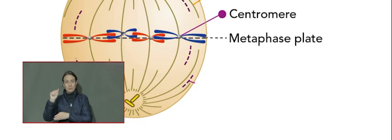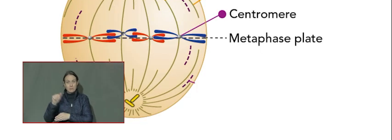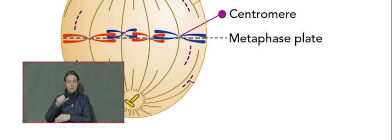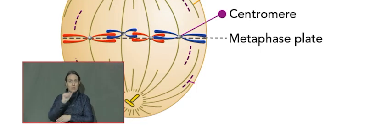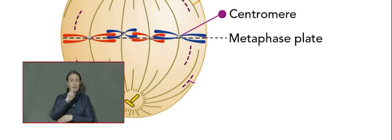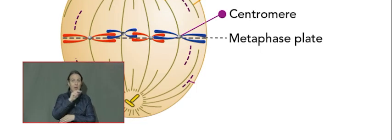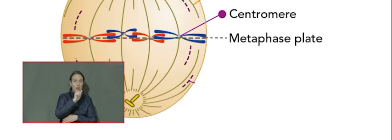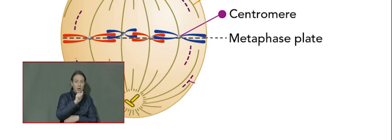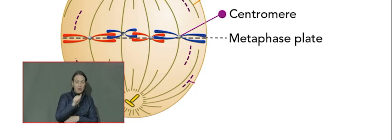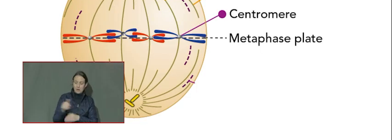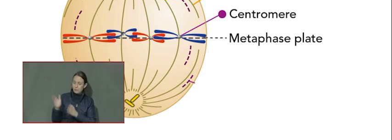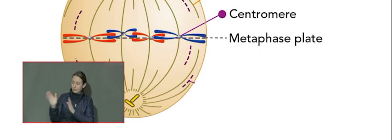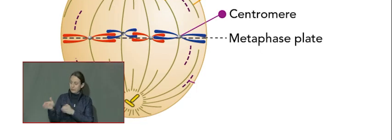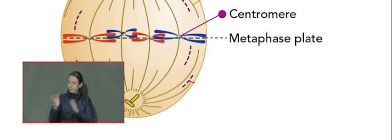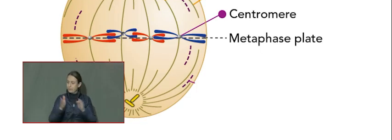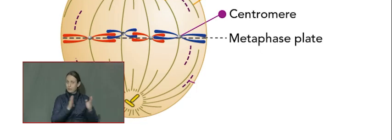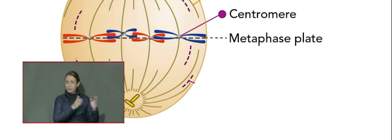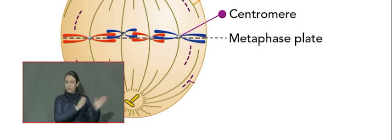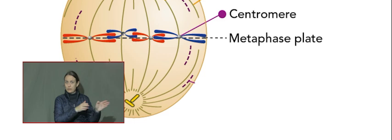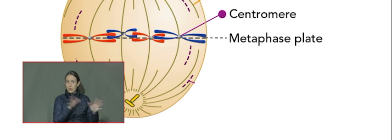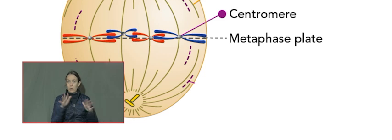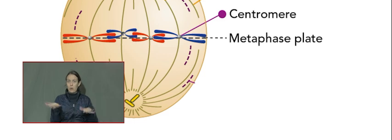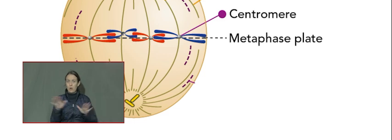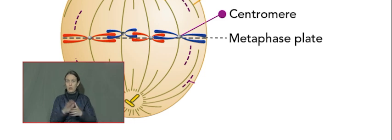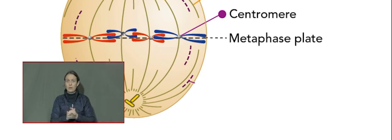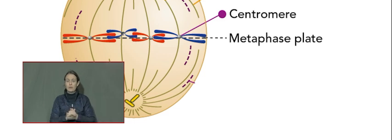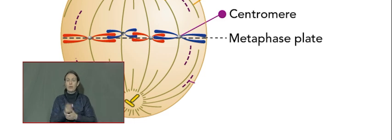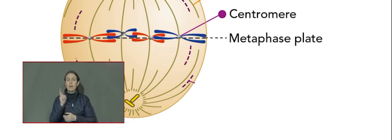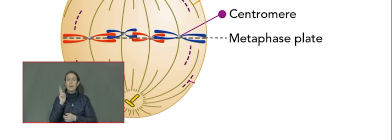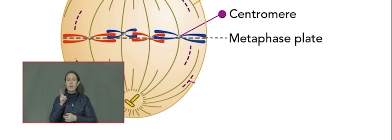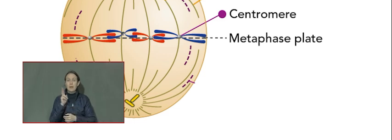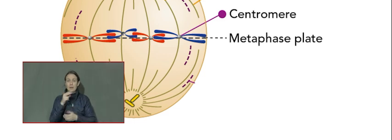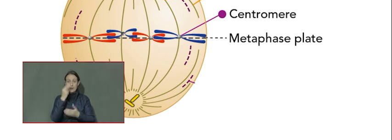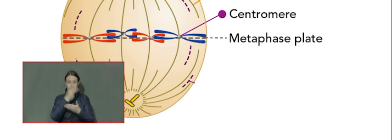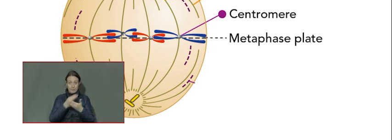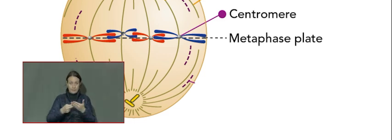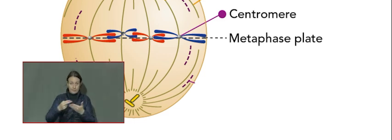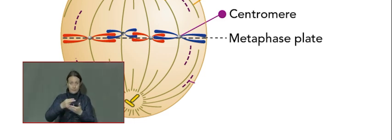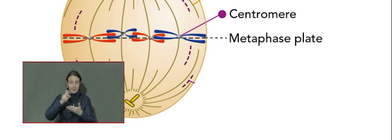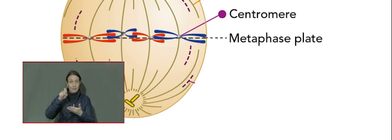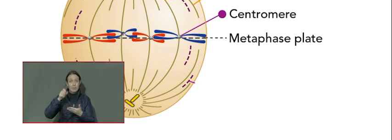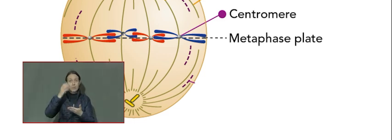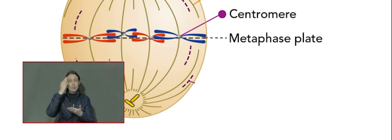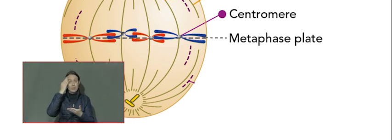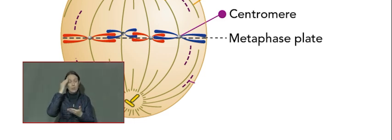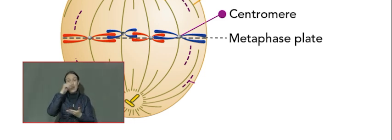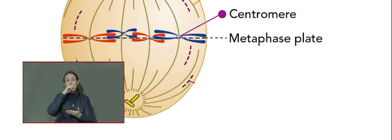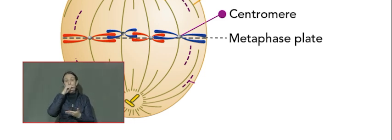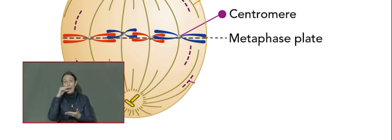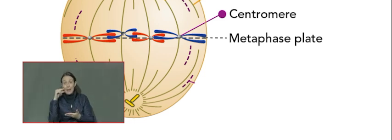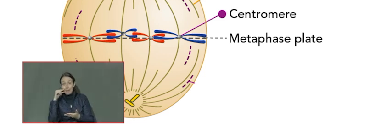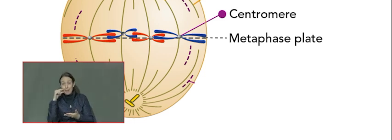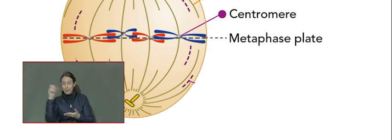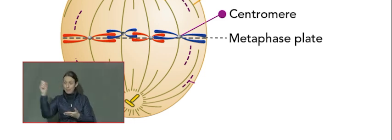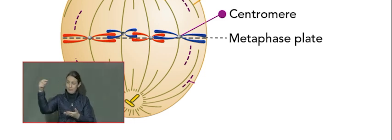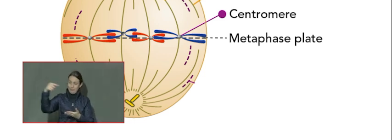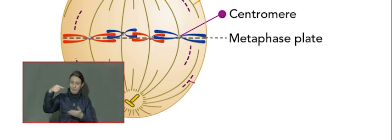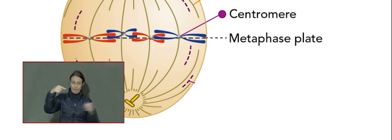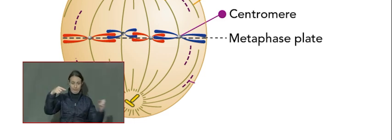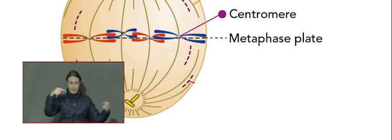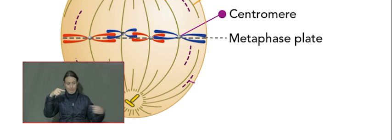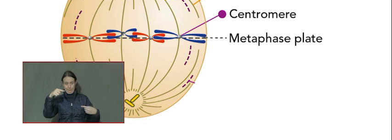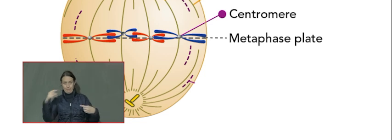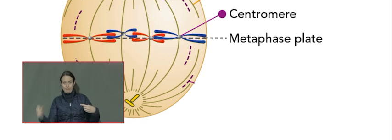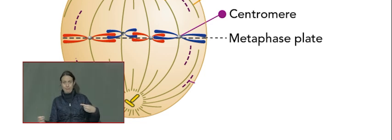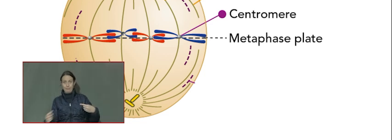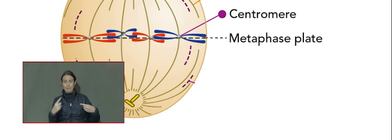1, all of them. Also, the diagrams, let us be able to label. Let